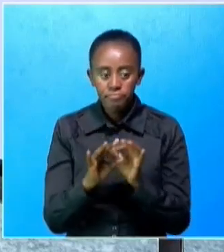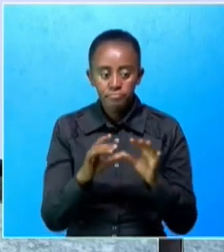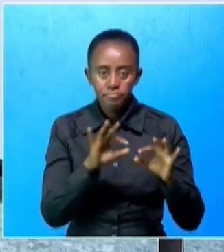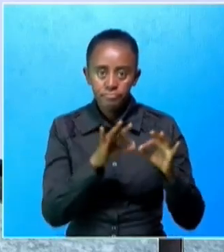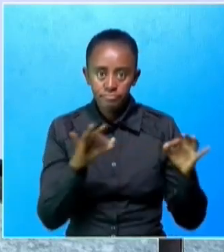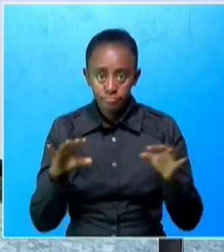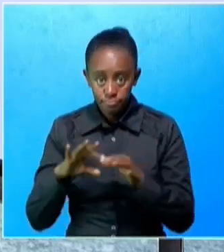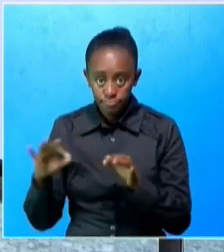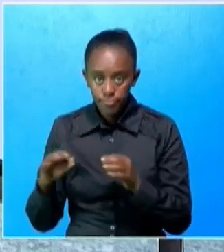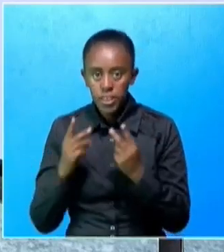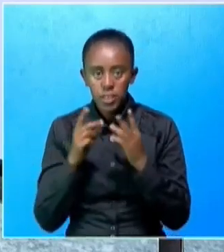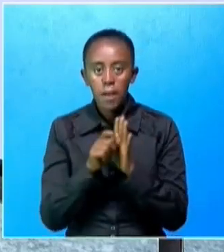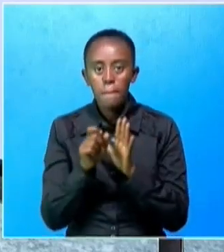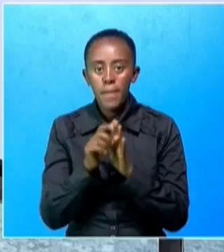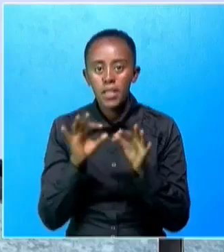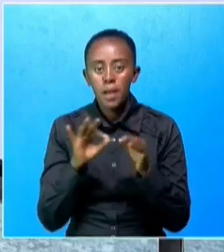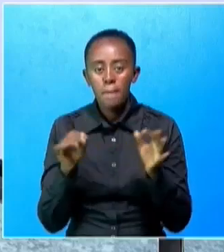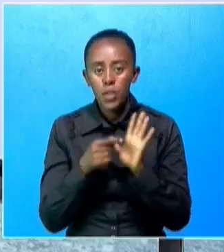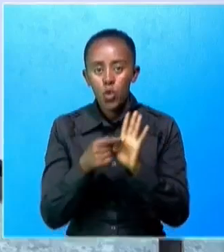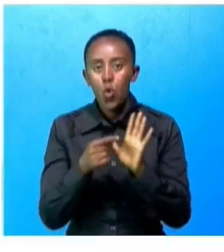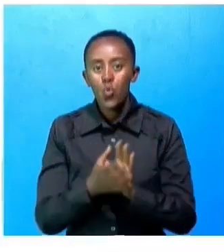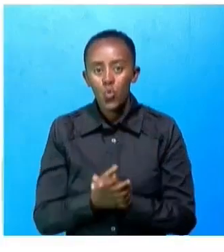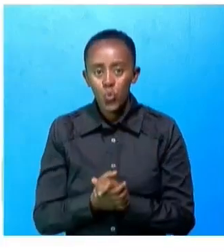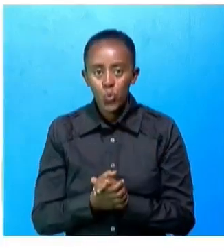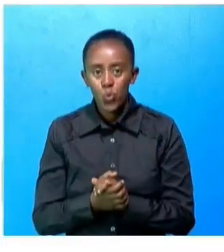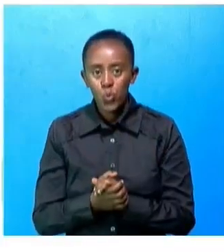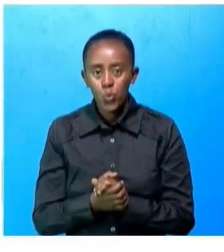sample examples. Right? Good.